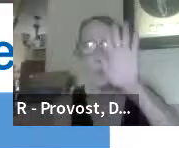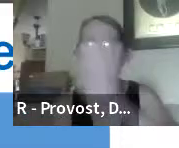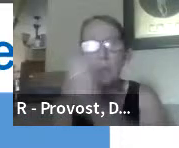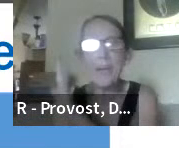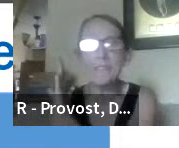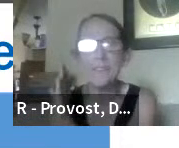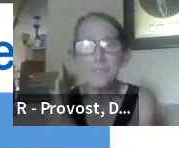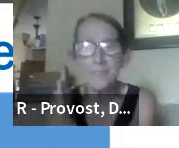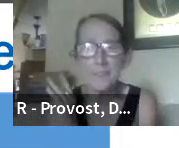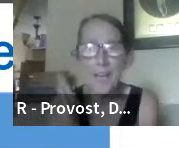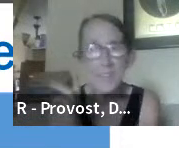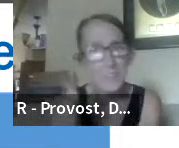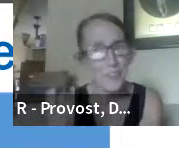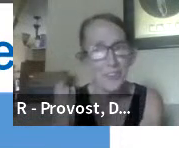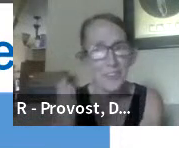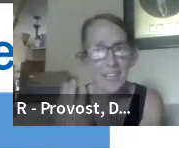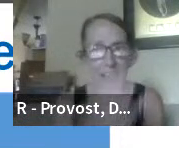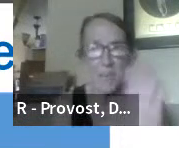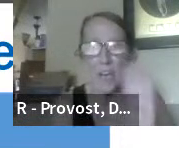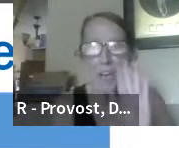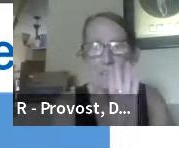Wait. I